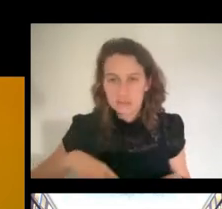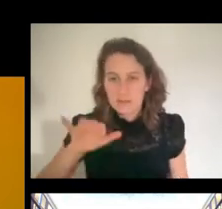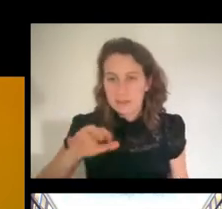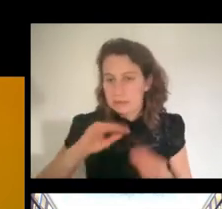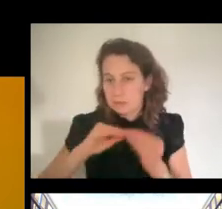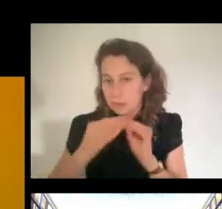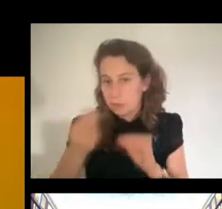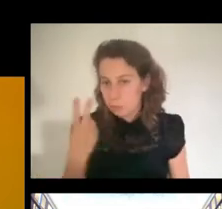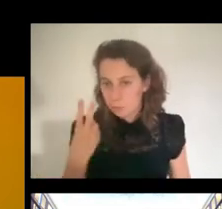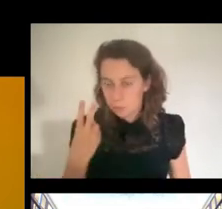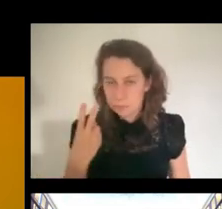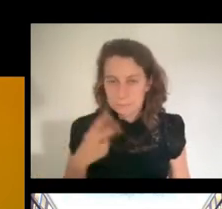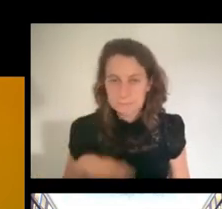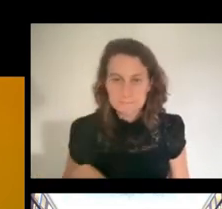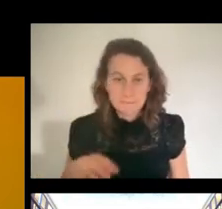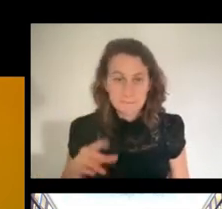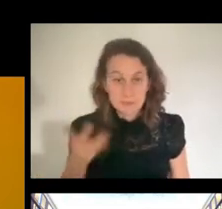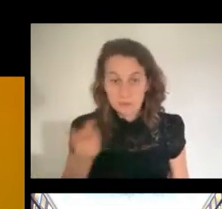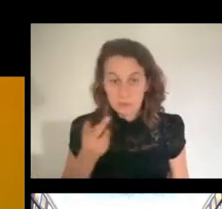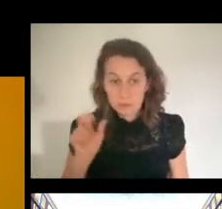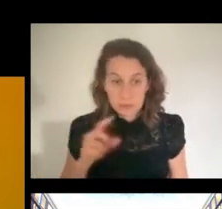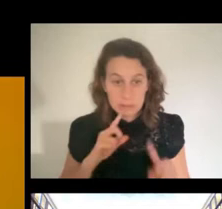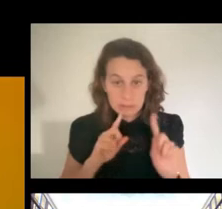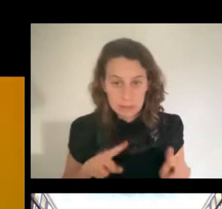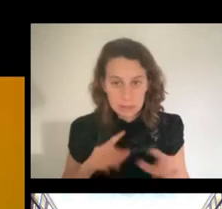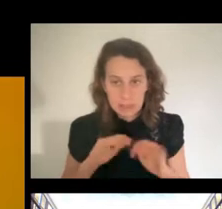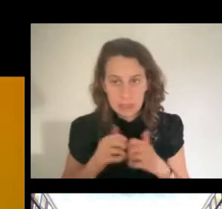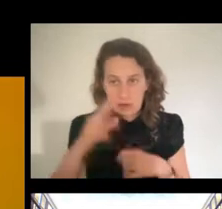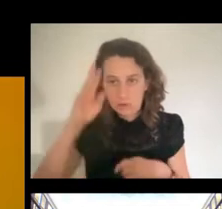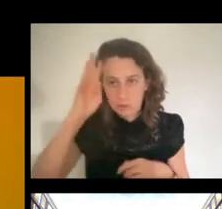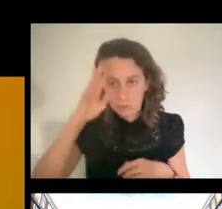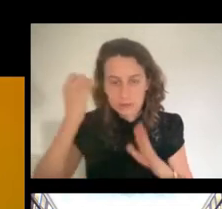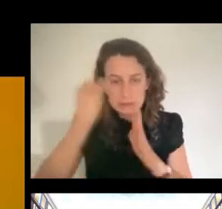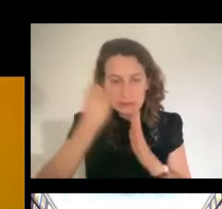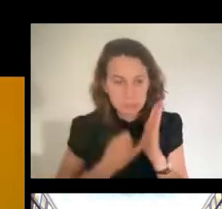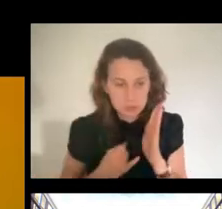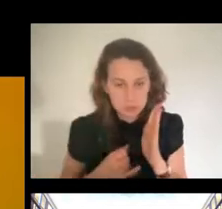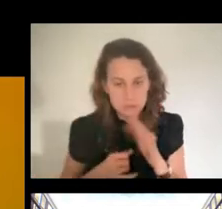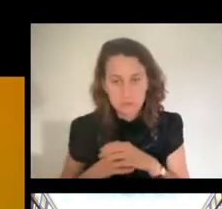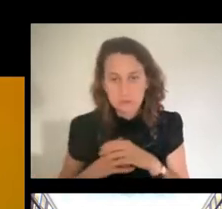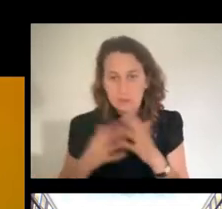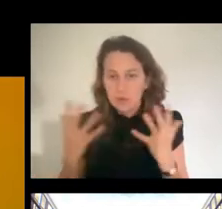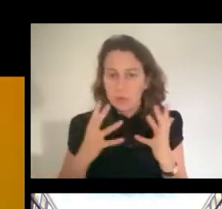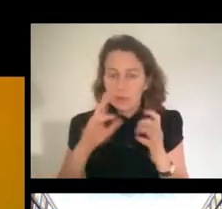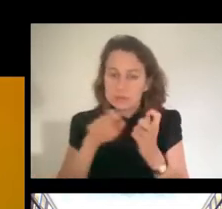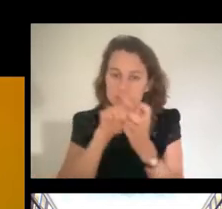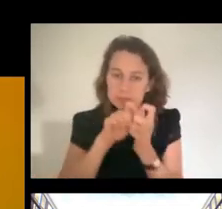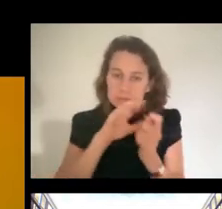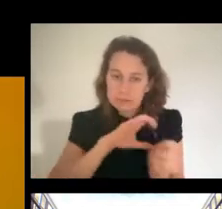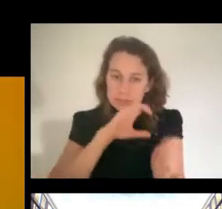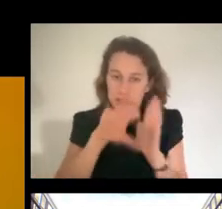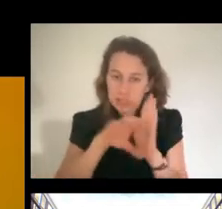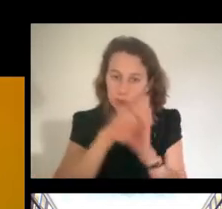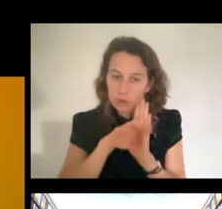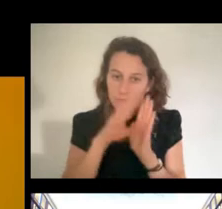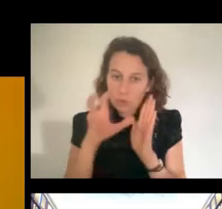So, and either of you can answer this or together, how did you create these images, and what were the characteristics about grapevines that